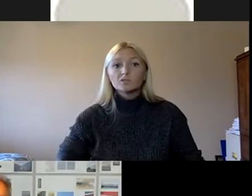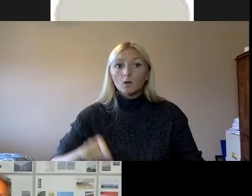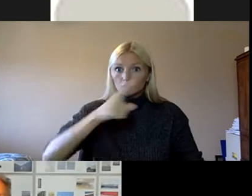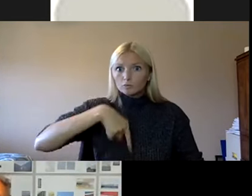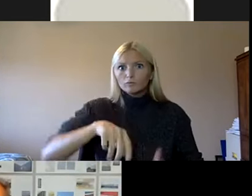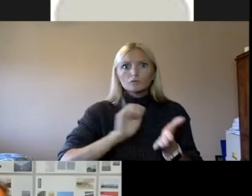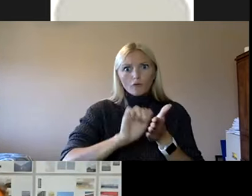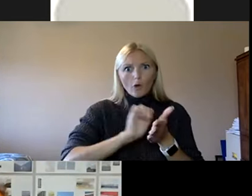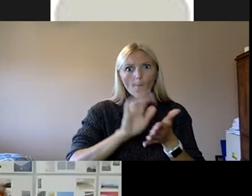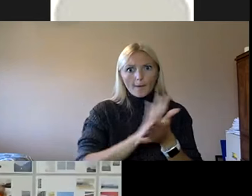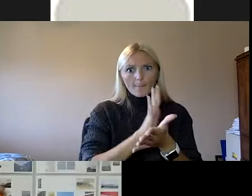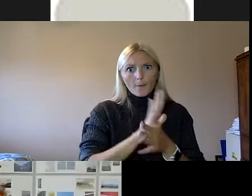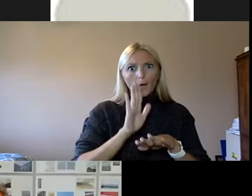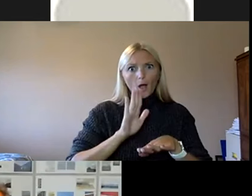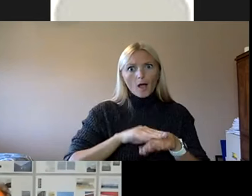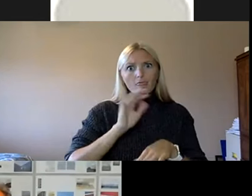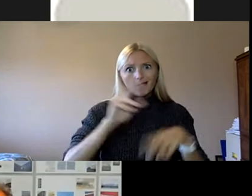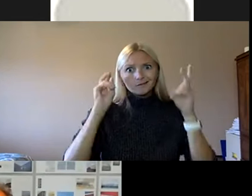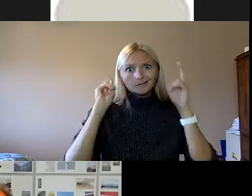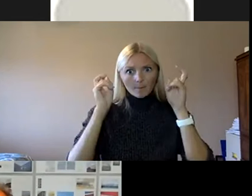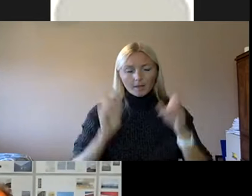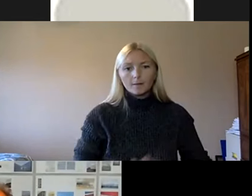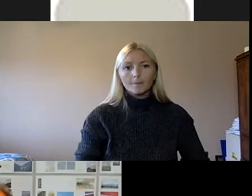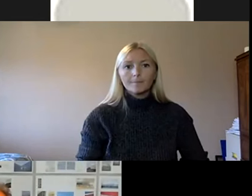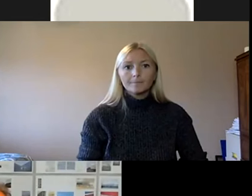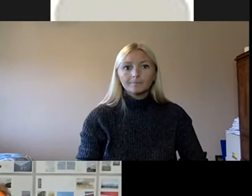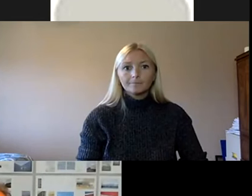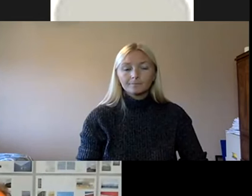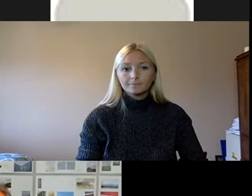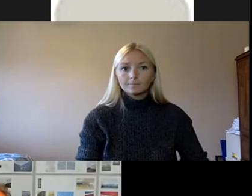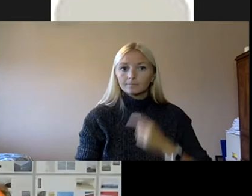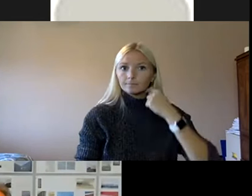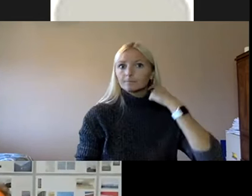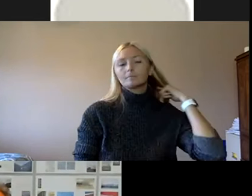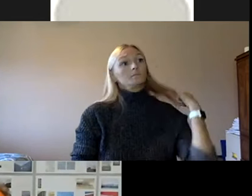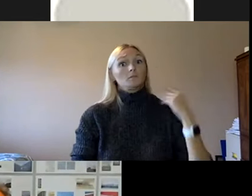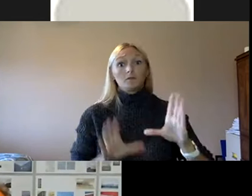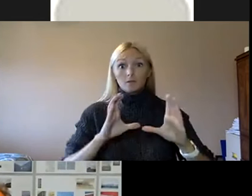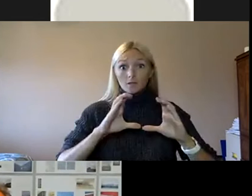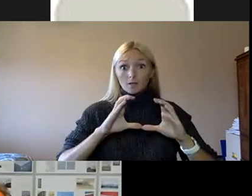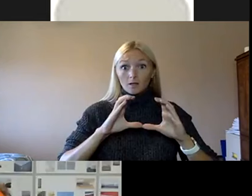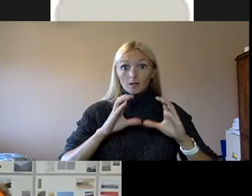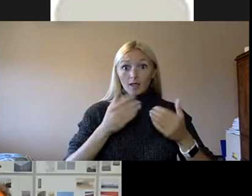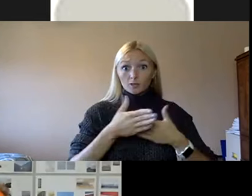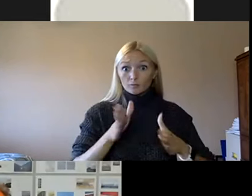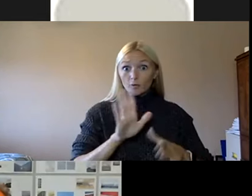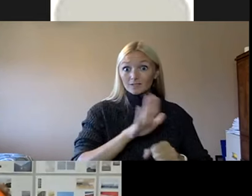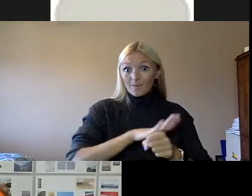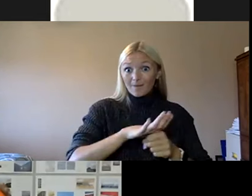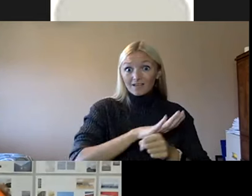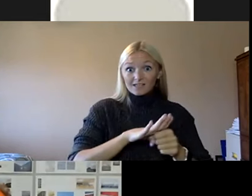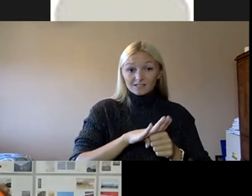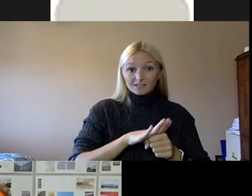And so what happened is that the classroom as a space became